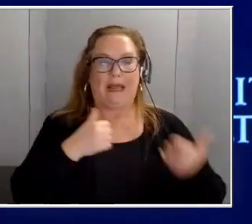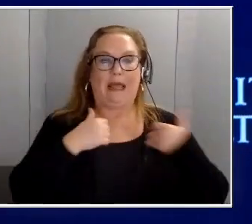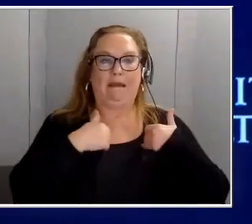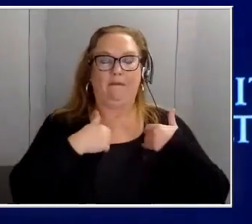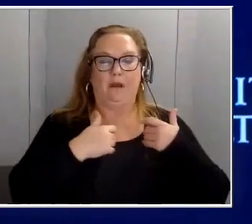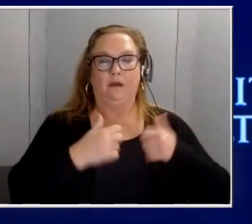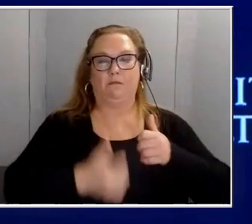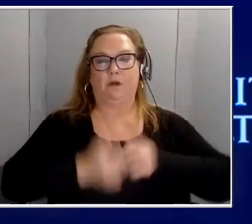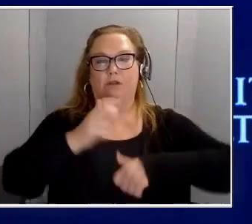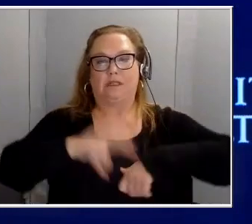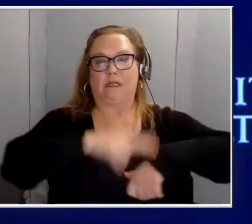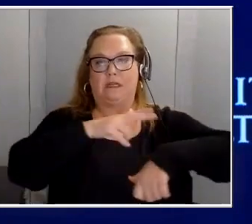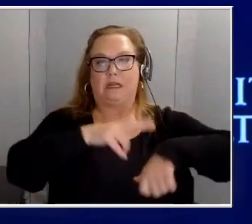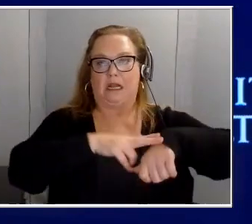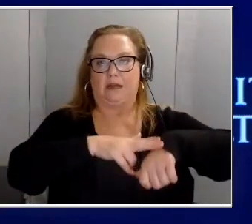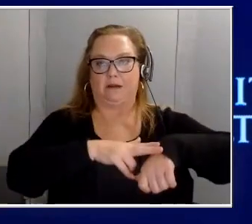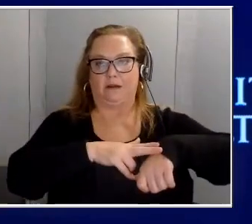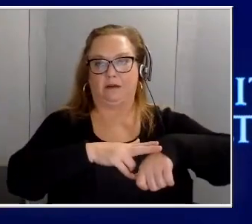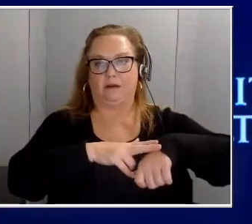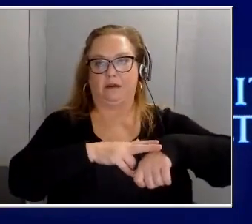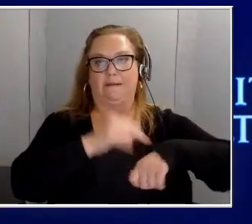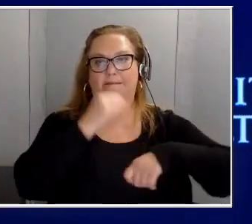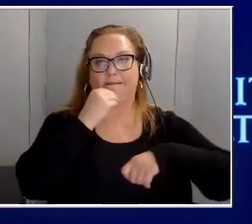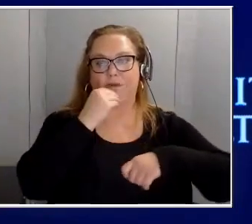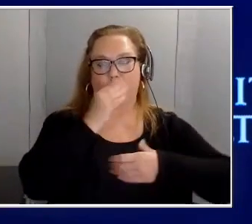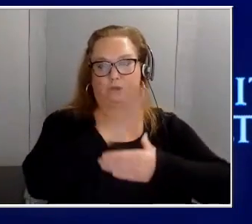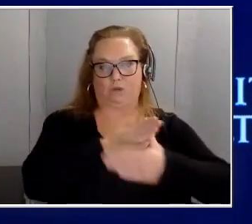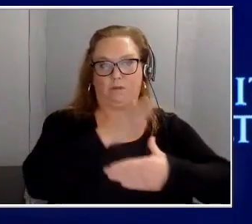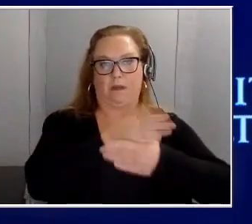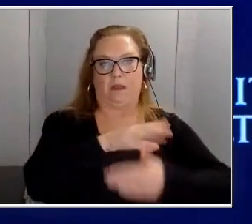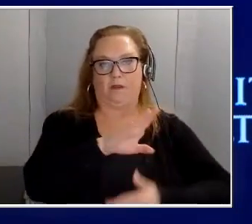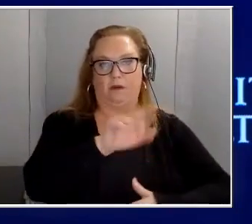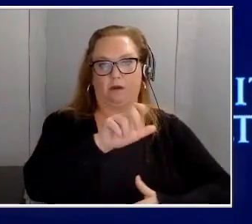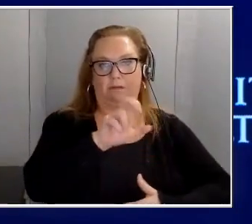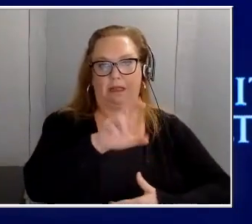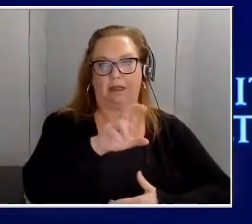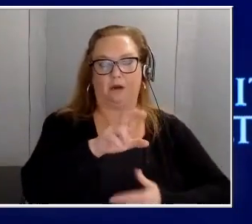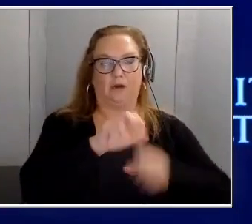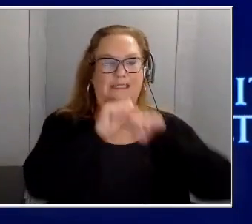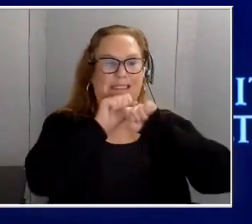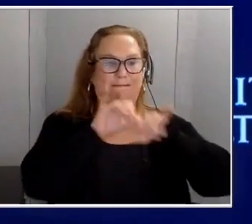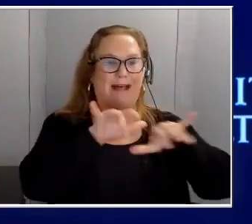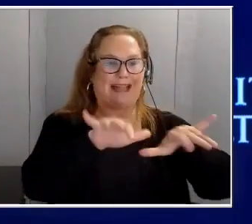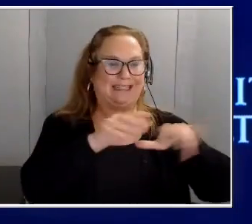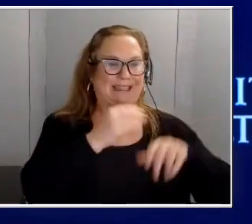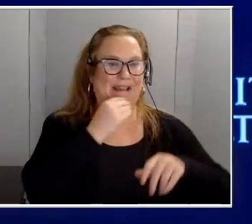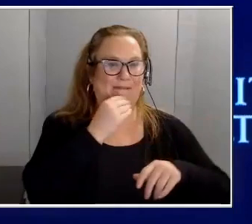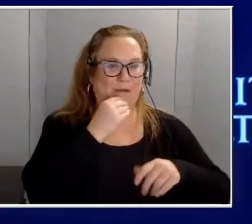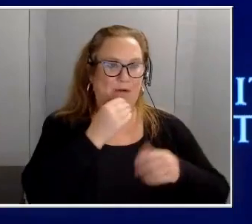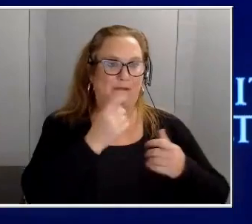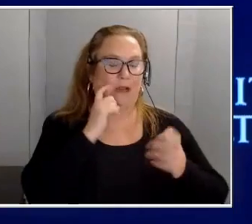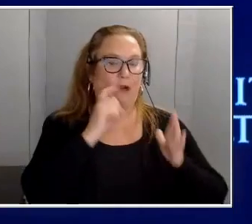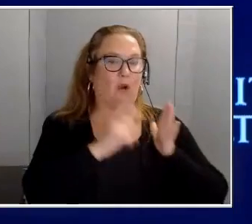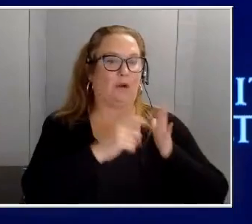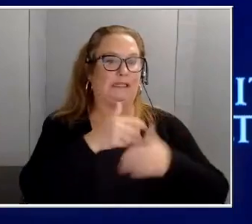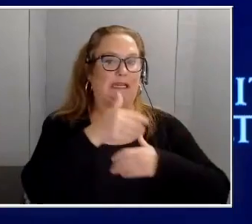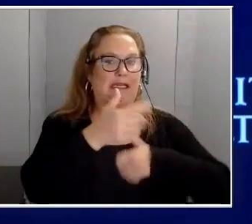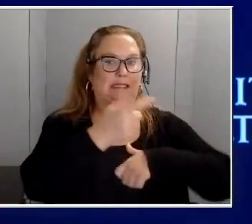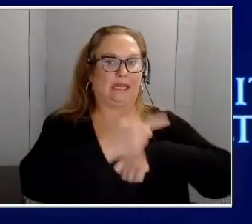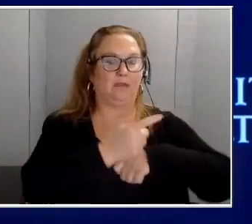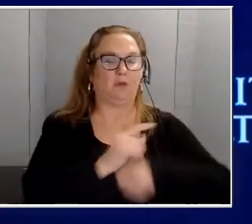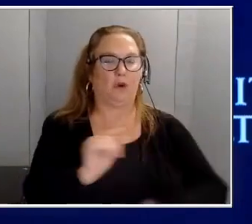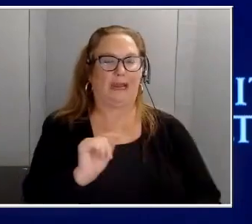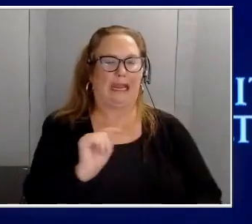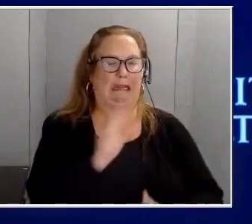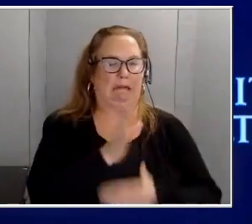common symptom of that is particular foods will bother your bladder. So if you have spicy food, you may notice the next day that you have a bit more irritation of